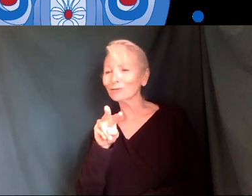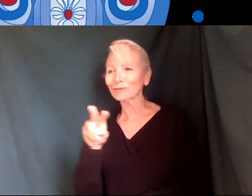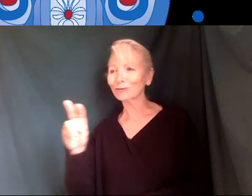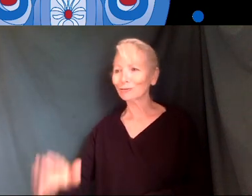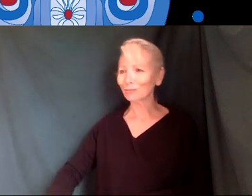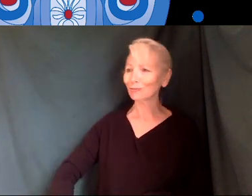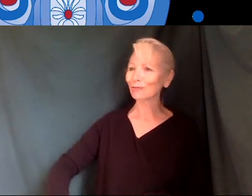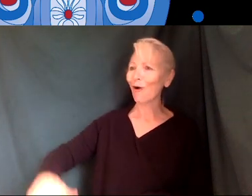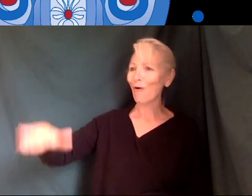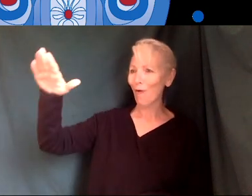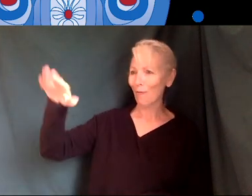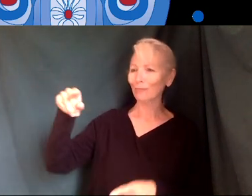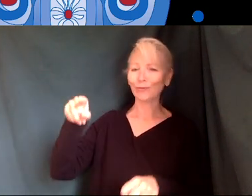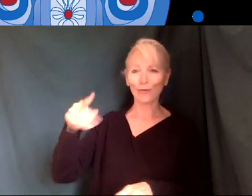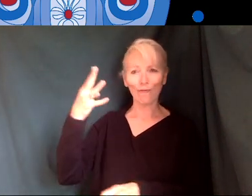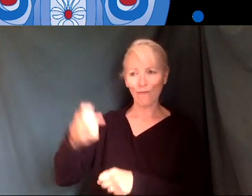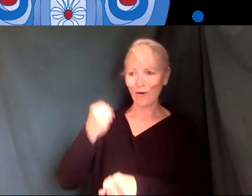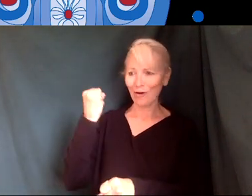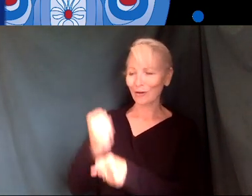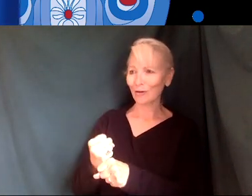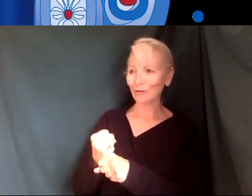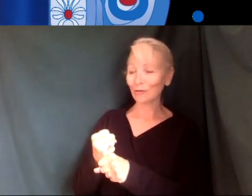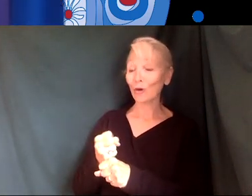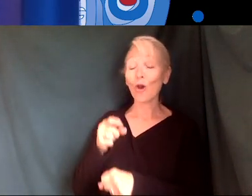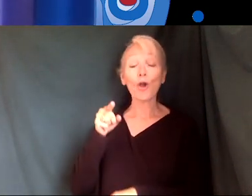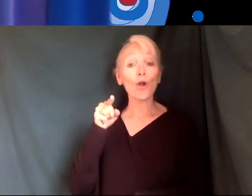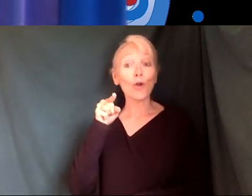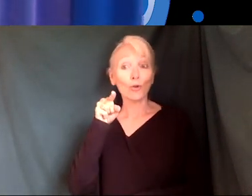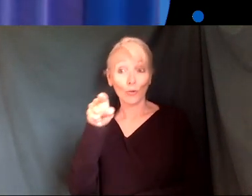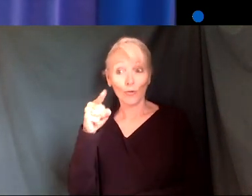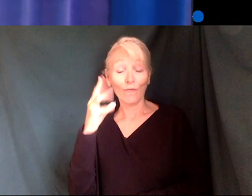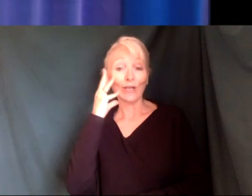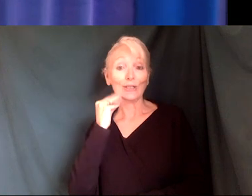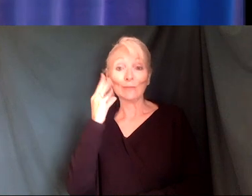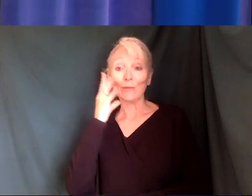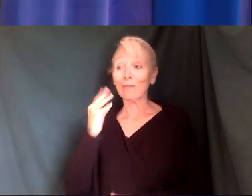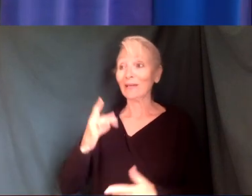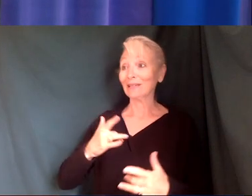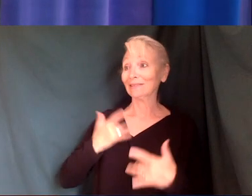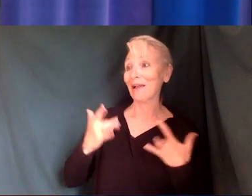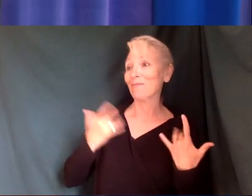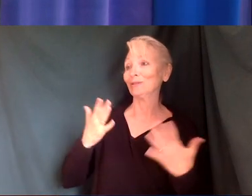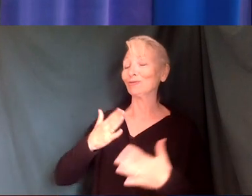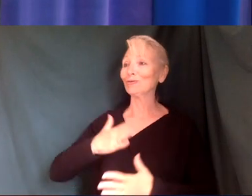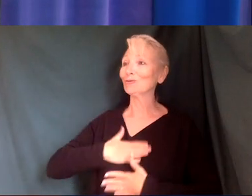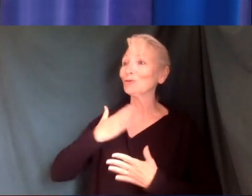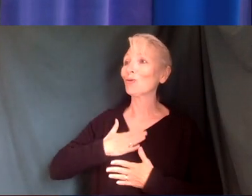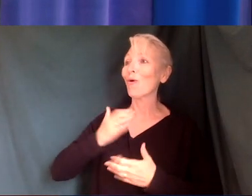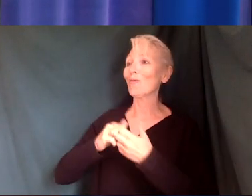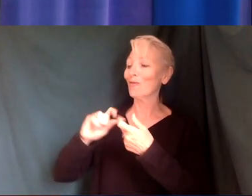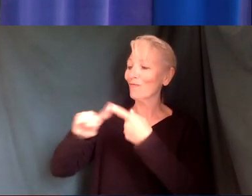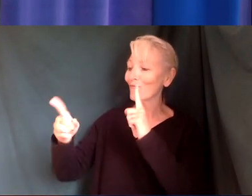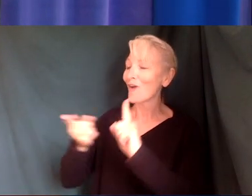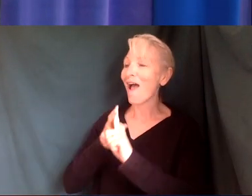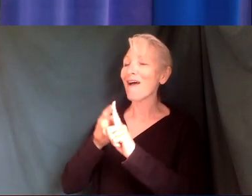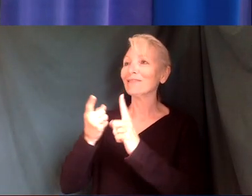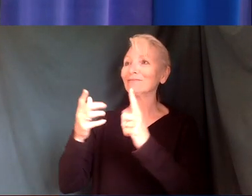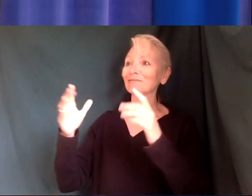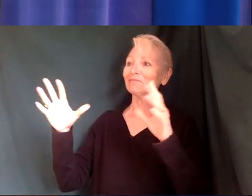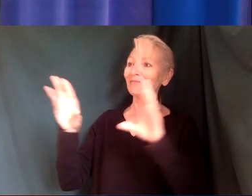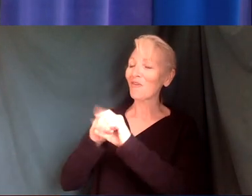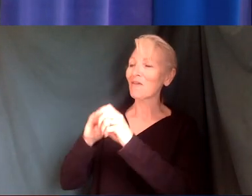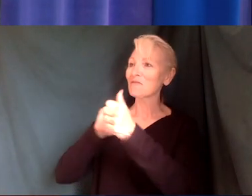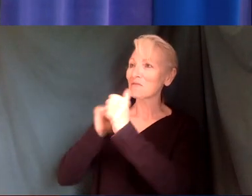aspects of life these last 4 years. You have experienced excitement and joy with the peer relationships, with activities through